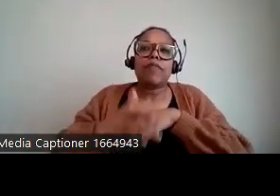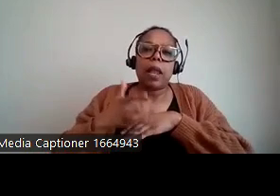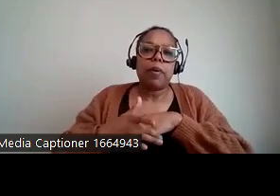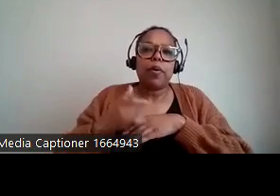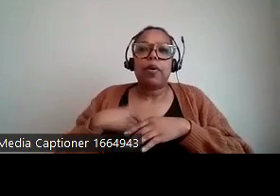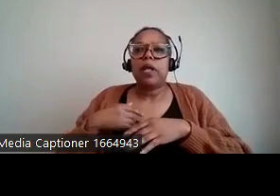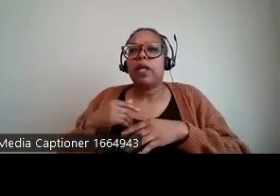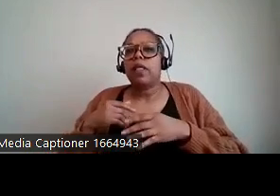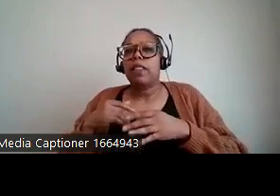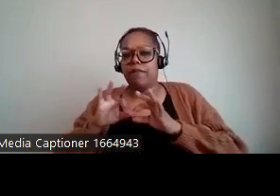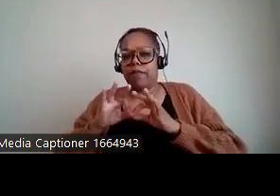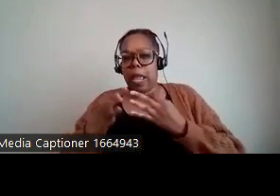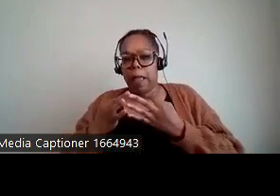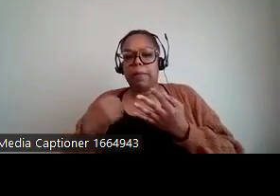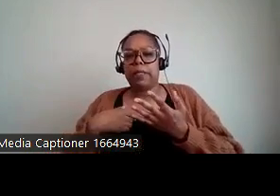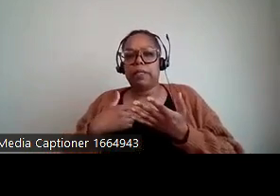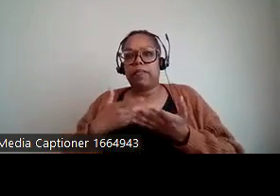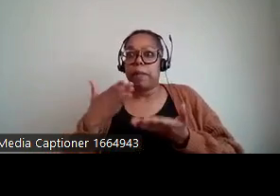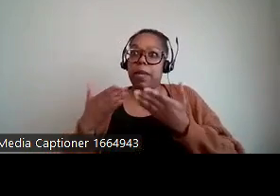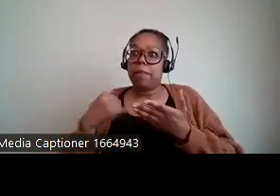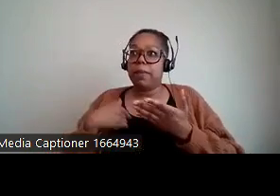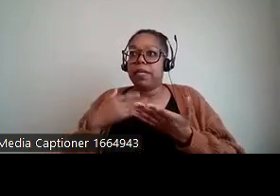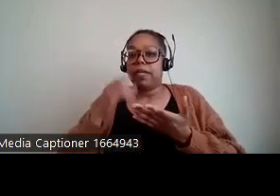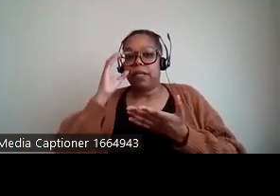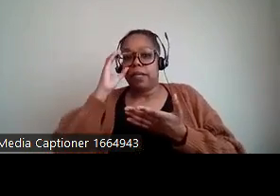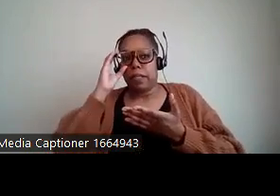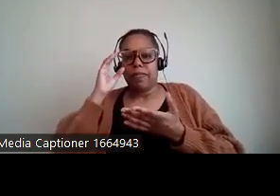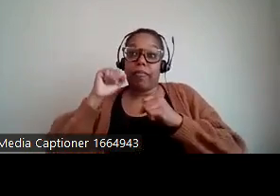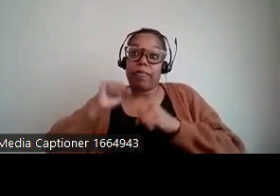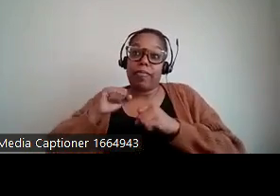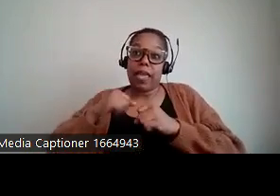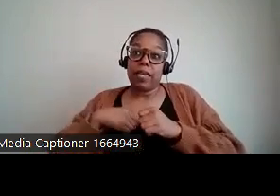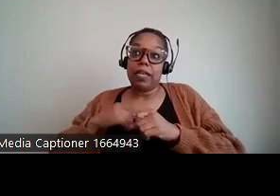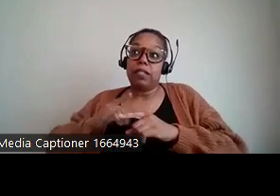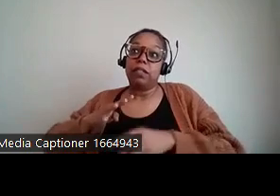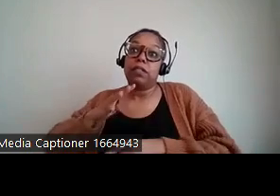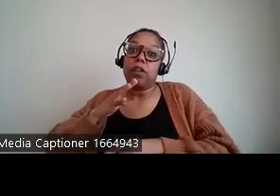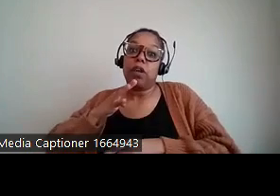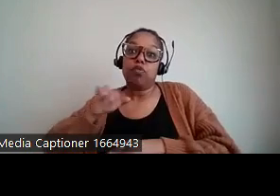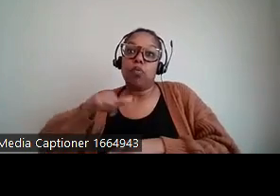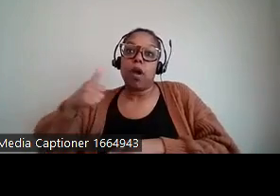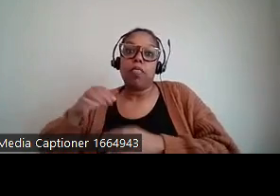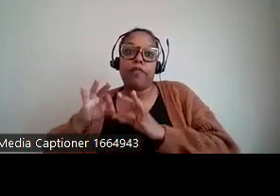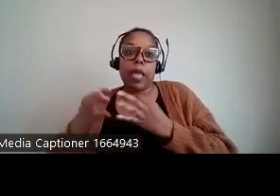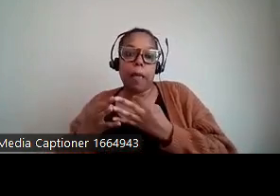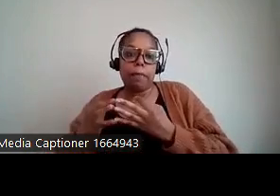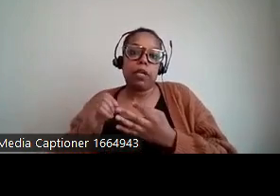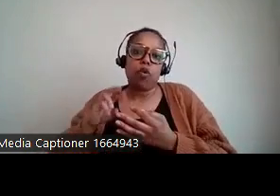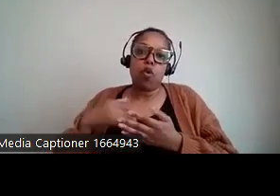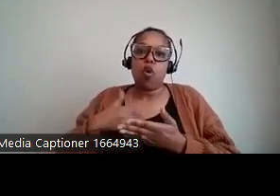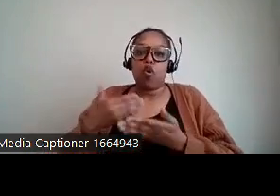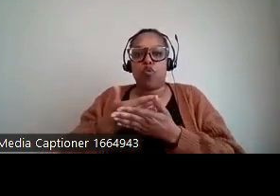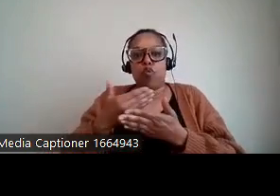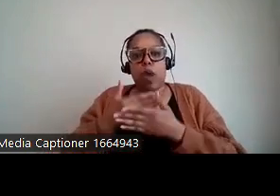family's life that they hadn't thought about. Might be someone to lean on or talk to or be supportive, or maybe it's a new activity that they